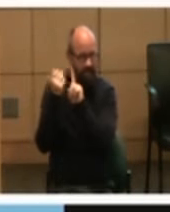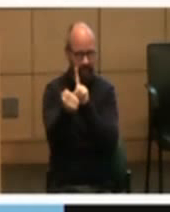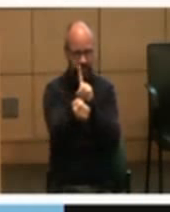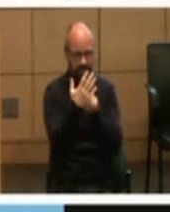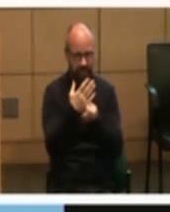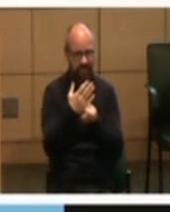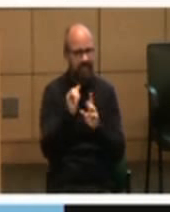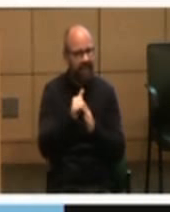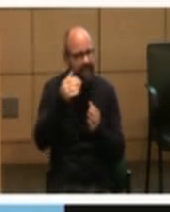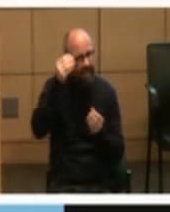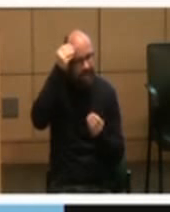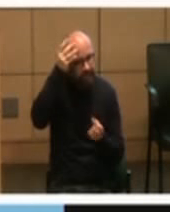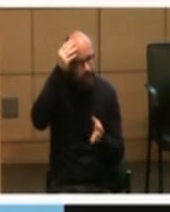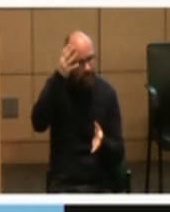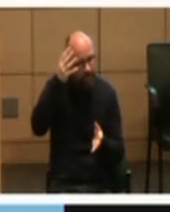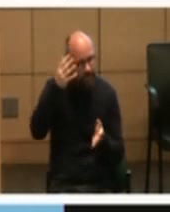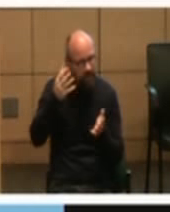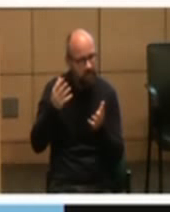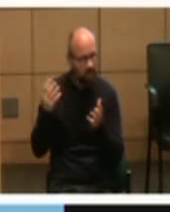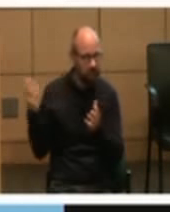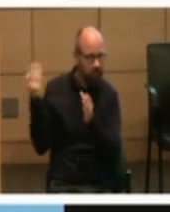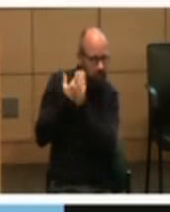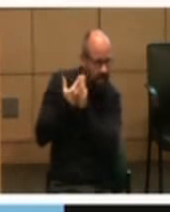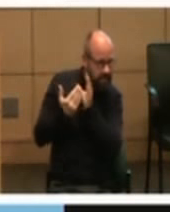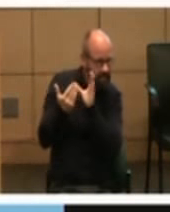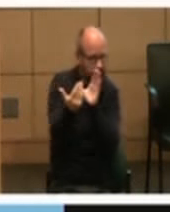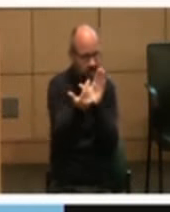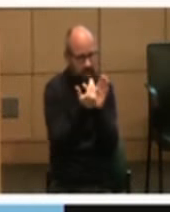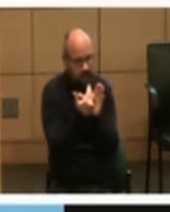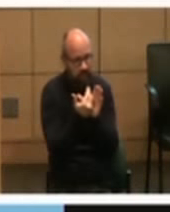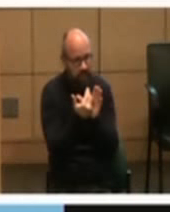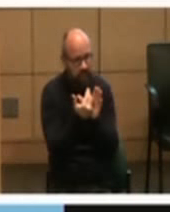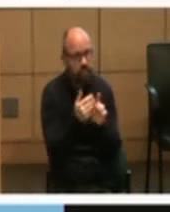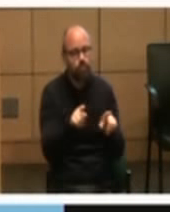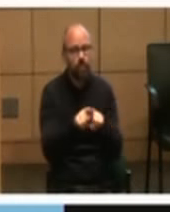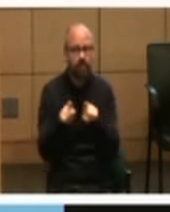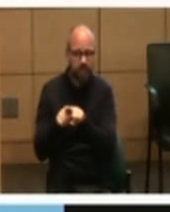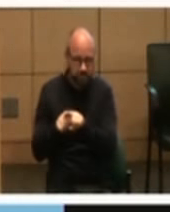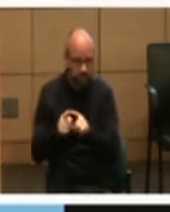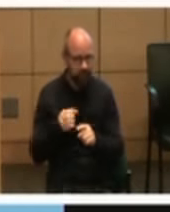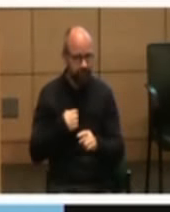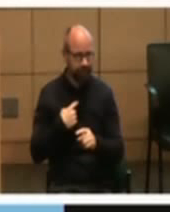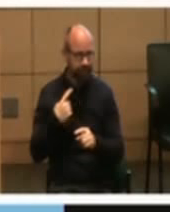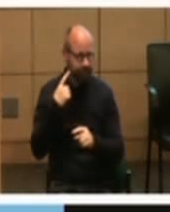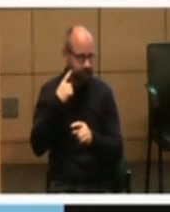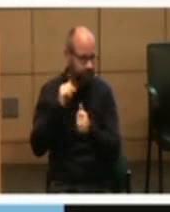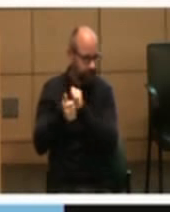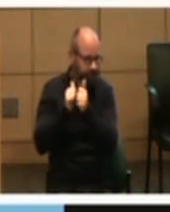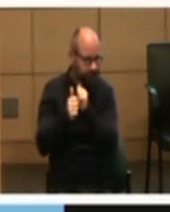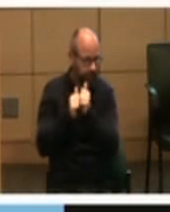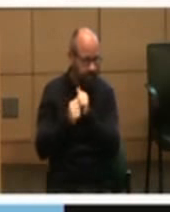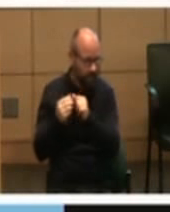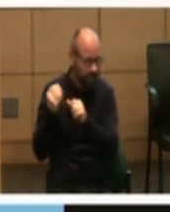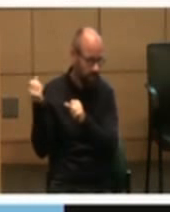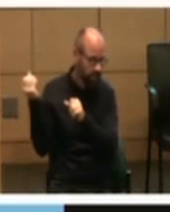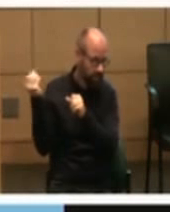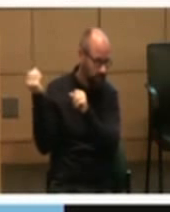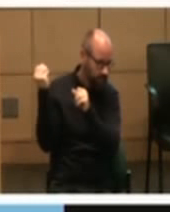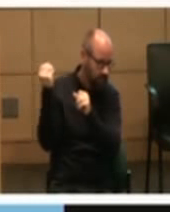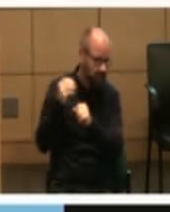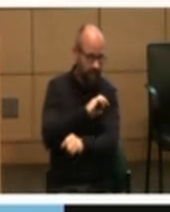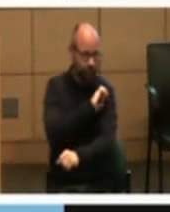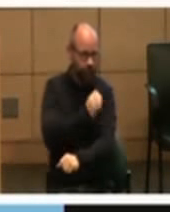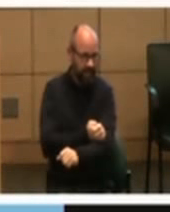Leibold discussed, as opposed to so much of the auditory overlap at the auditory periphery, that energetic masking caused by